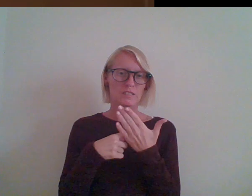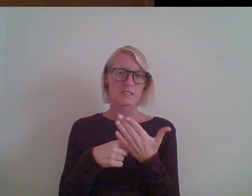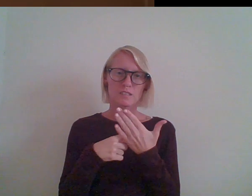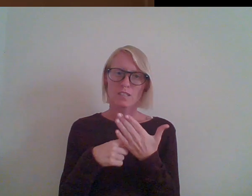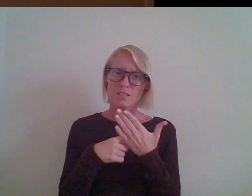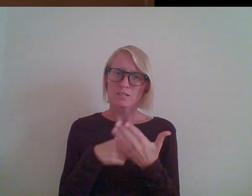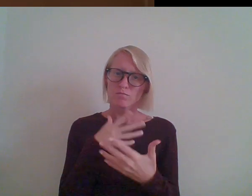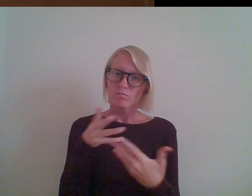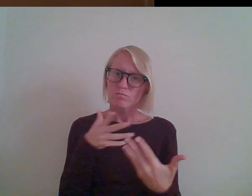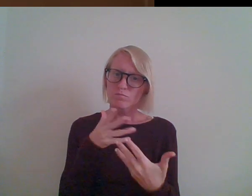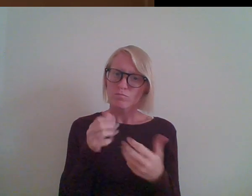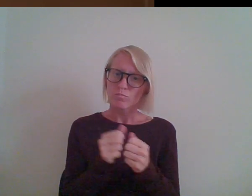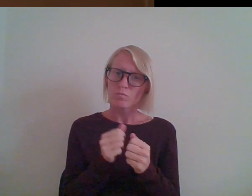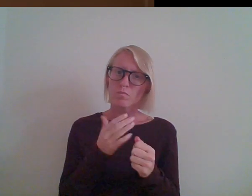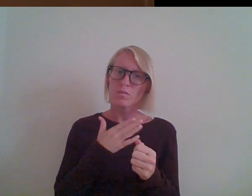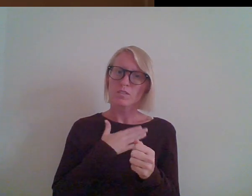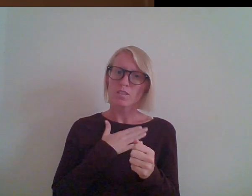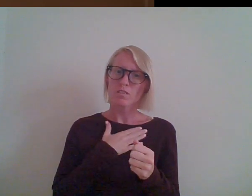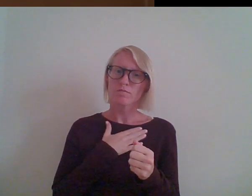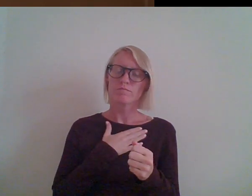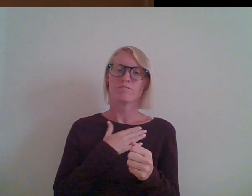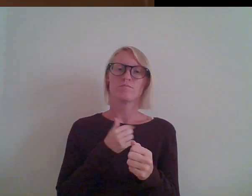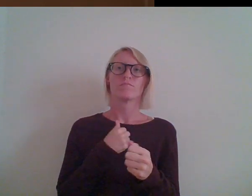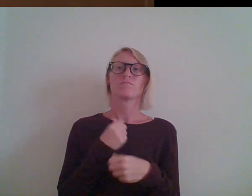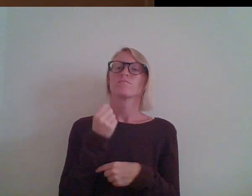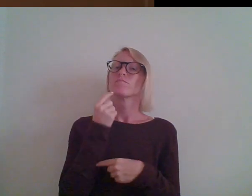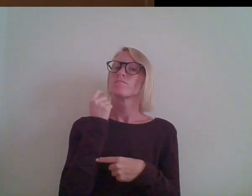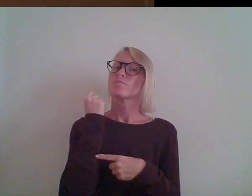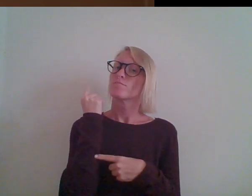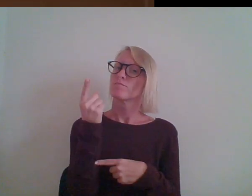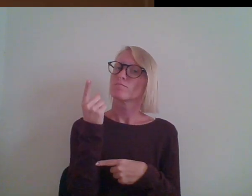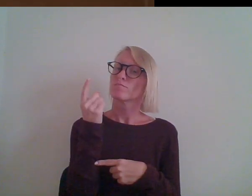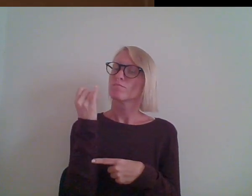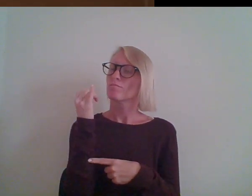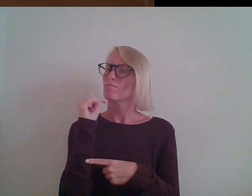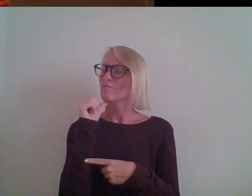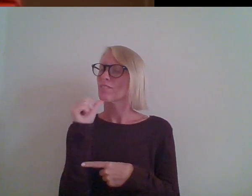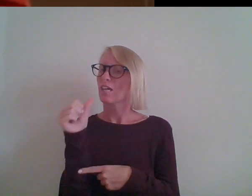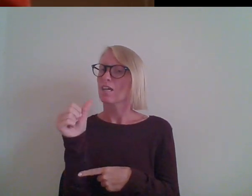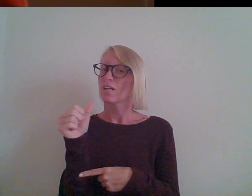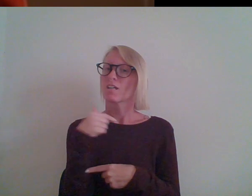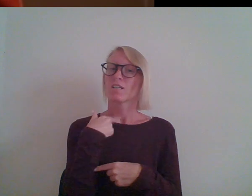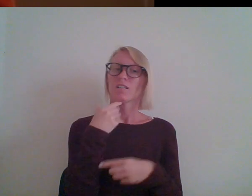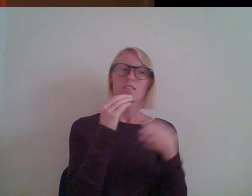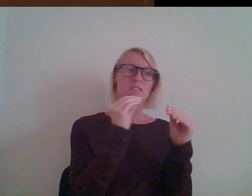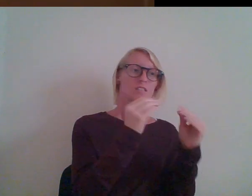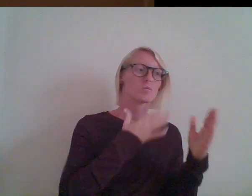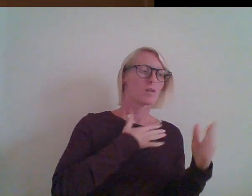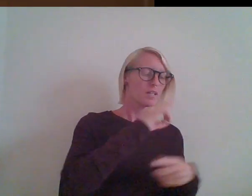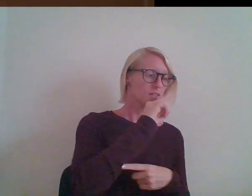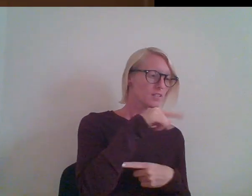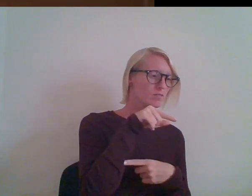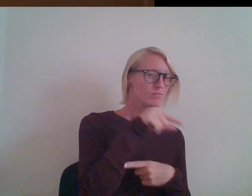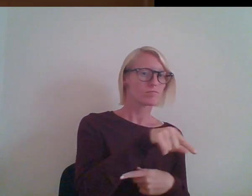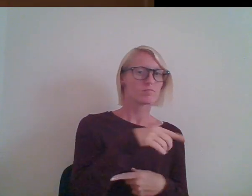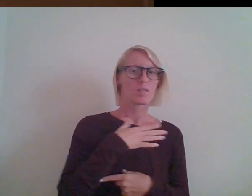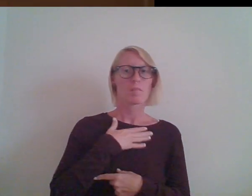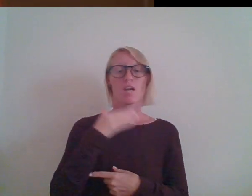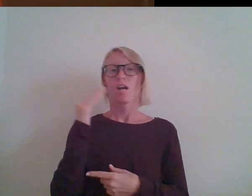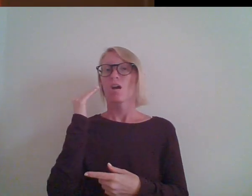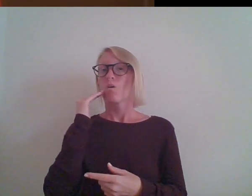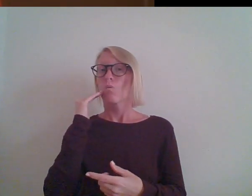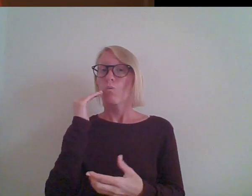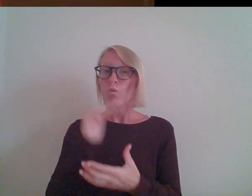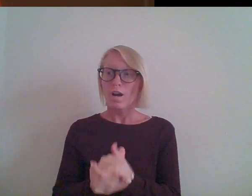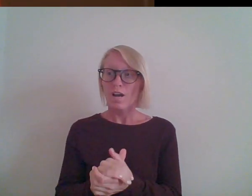Because it told me if I really understood it or not, very quickly. I would also do it with my kids, teach them as best I could, my spouse,